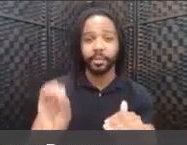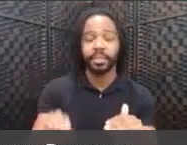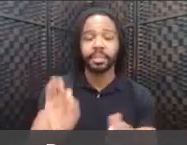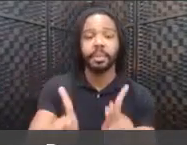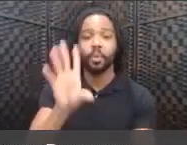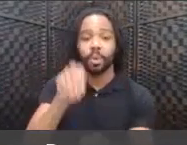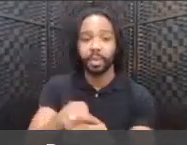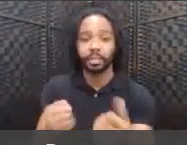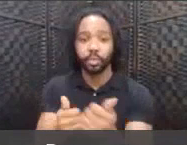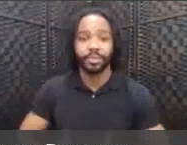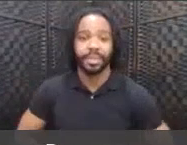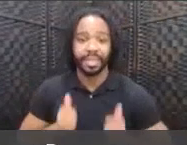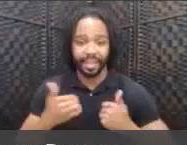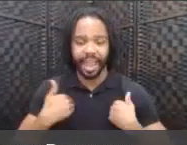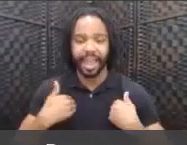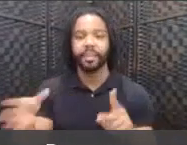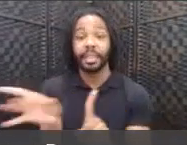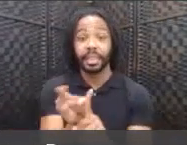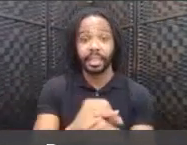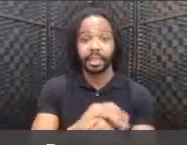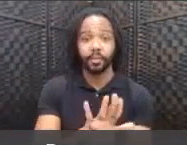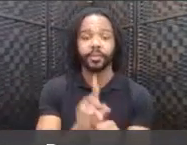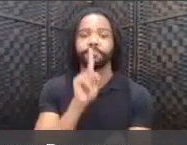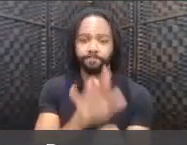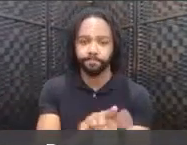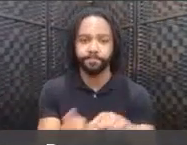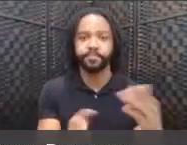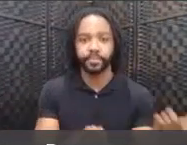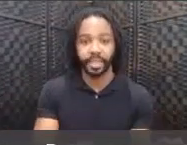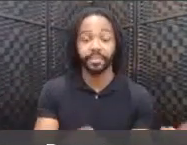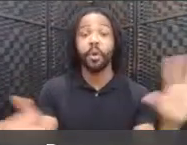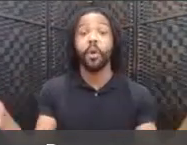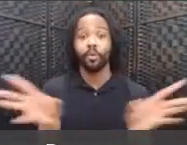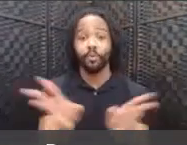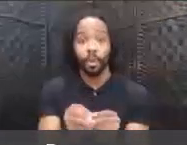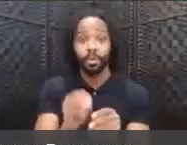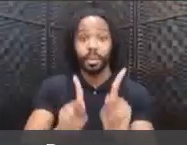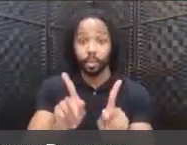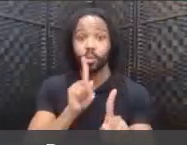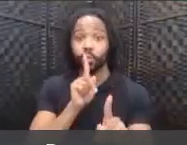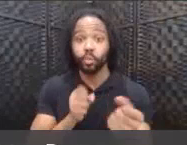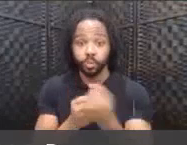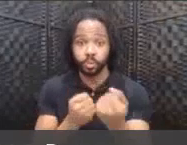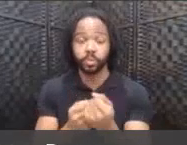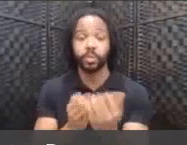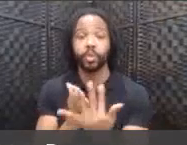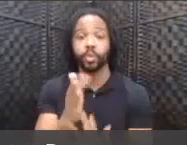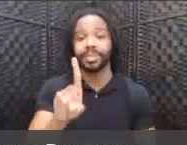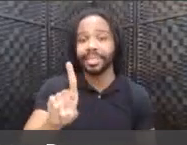contracted COVID and had a confirmed COVID death. So overall, of the people supported by DDA,